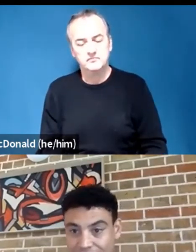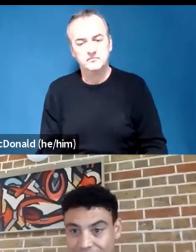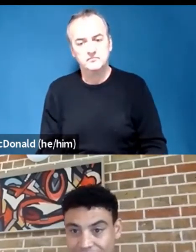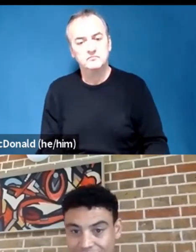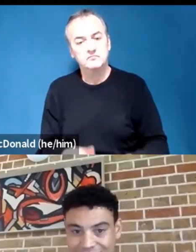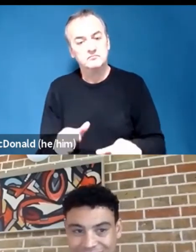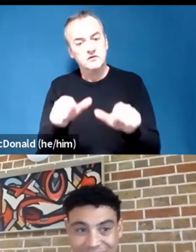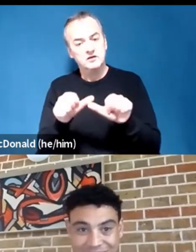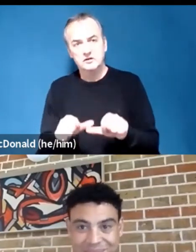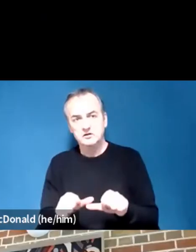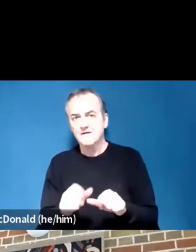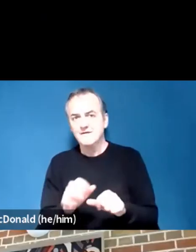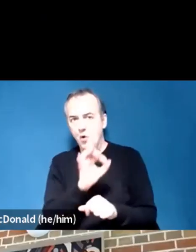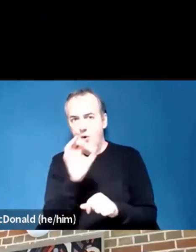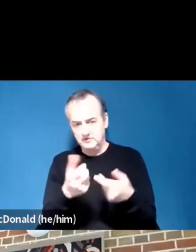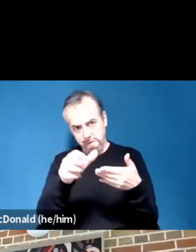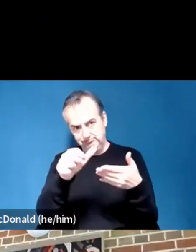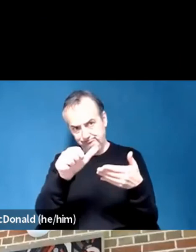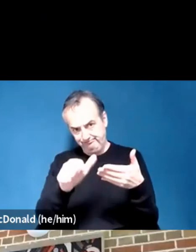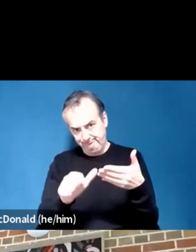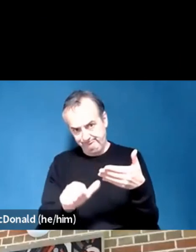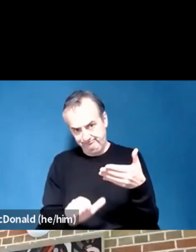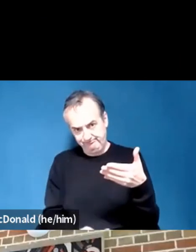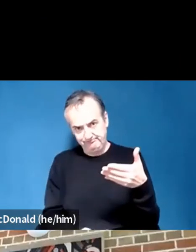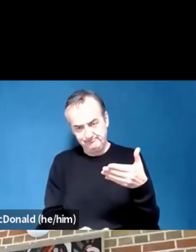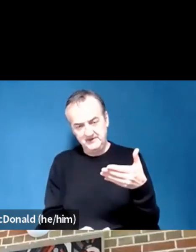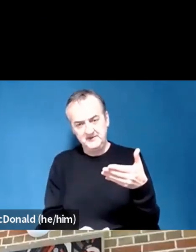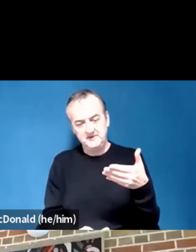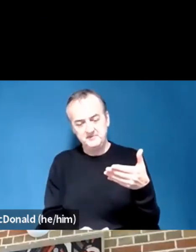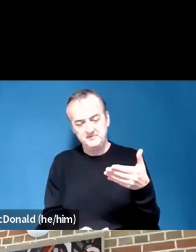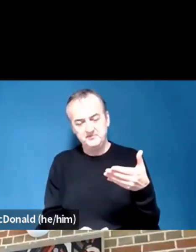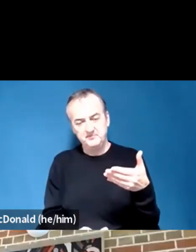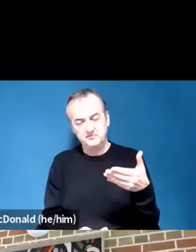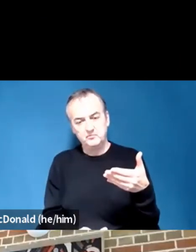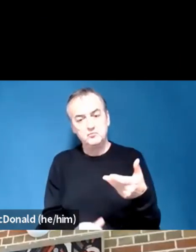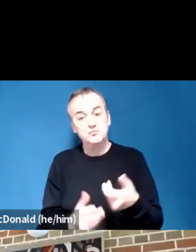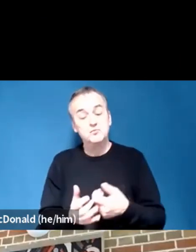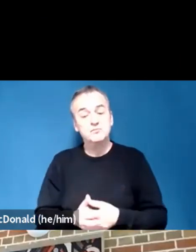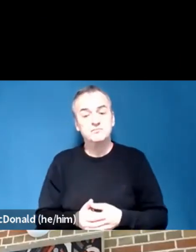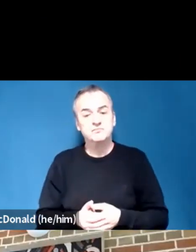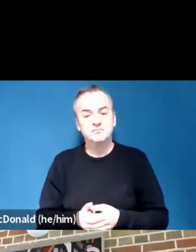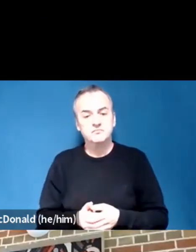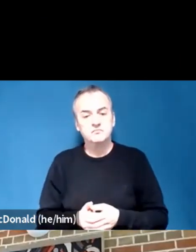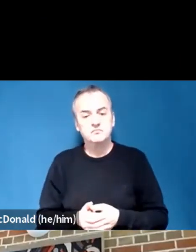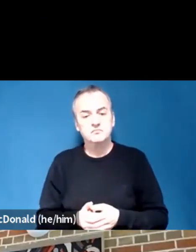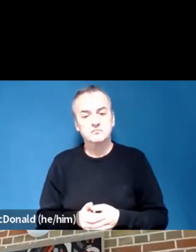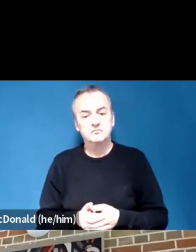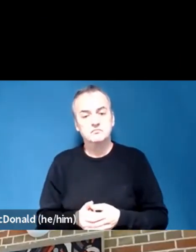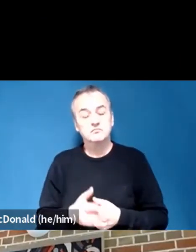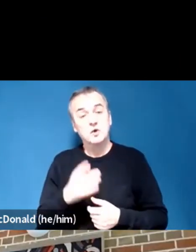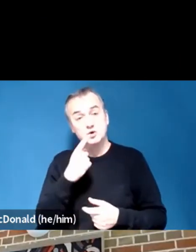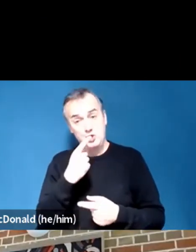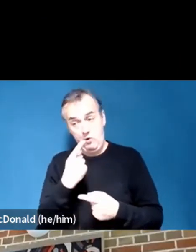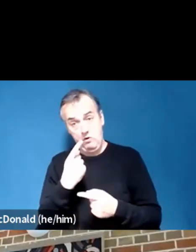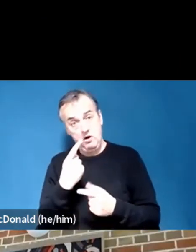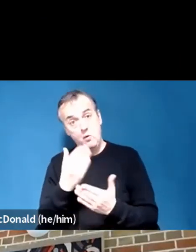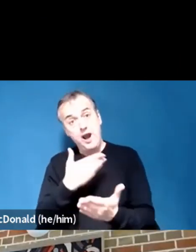a few. So just bear with me. Okay, so can we apply as a writing